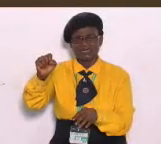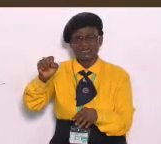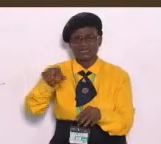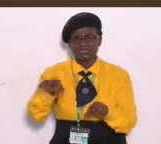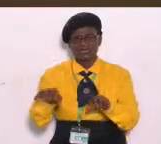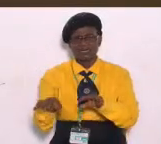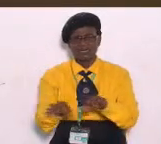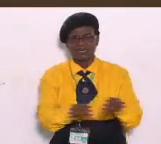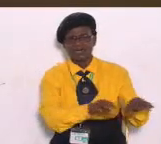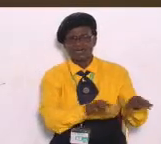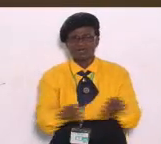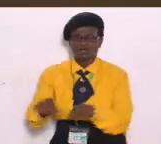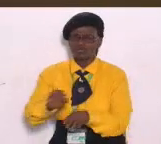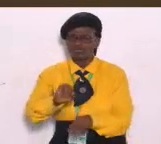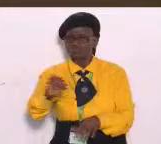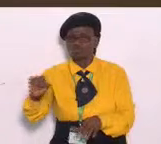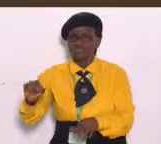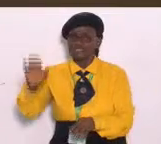doing his work,